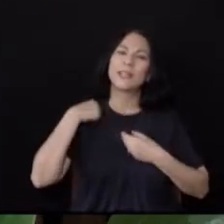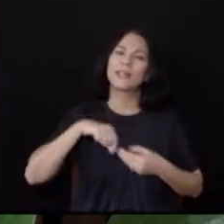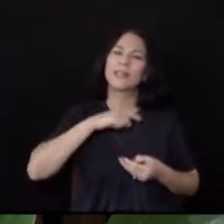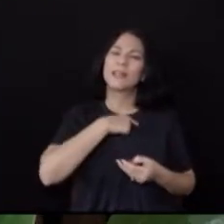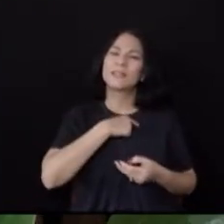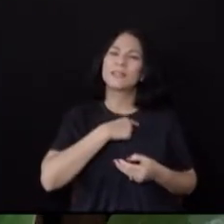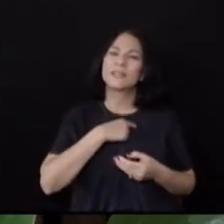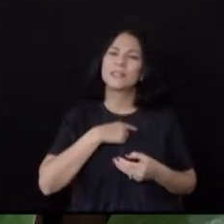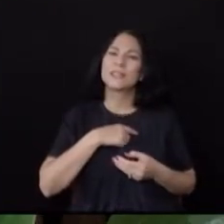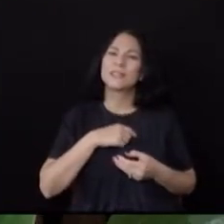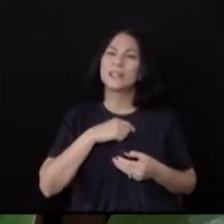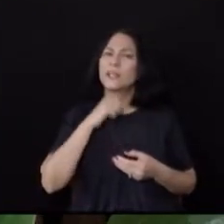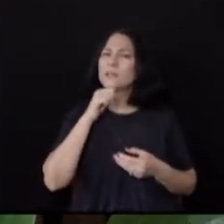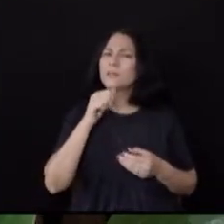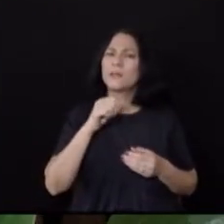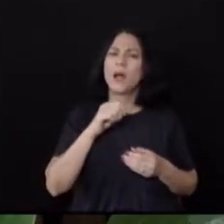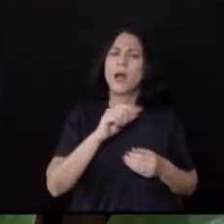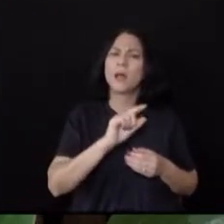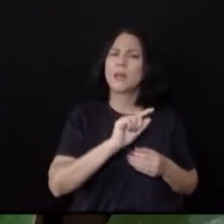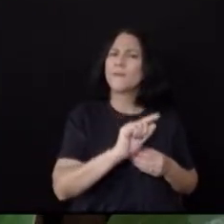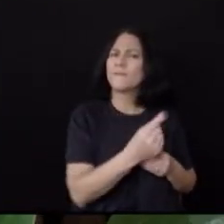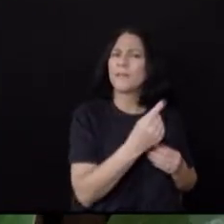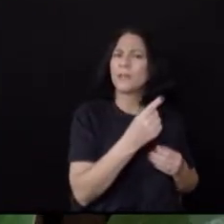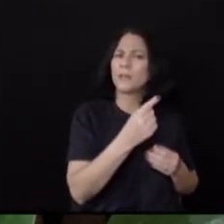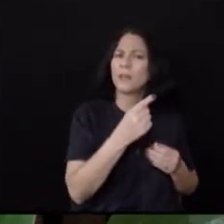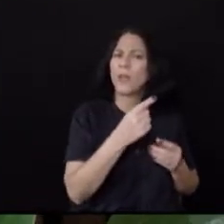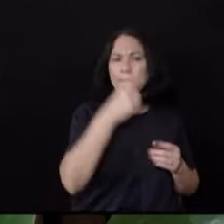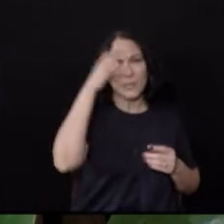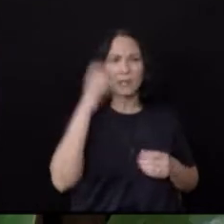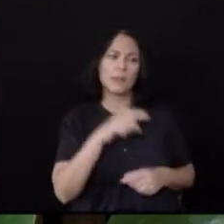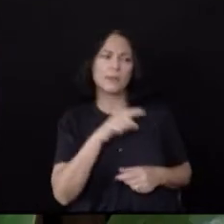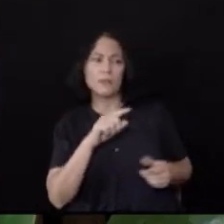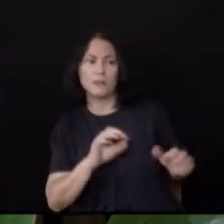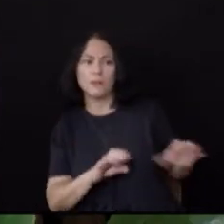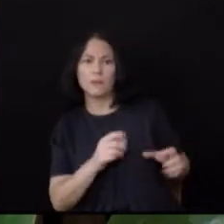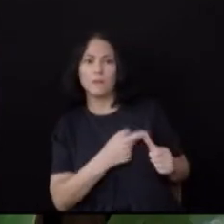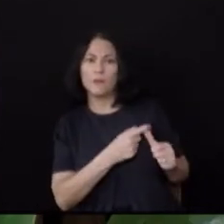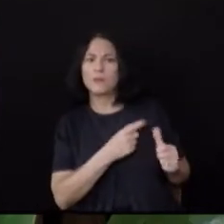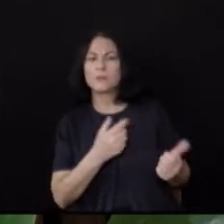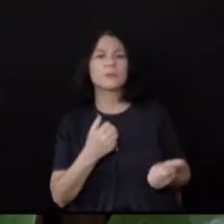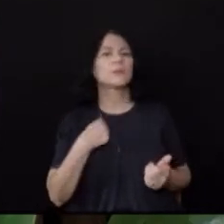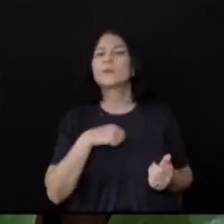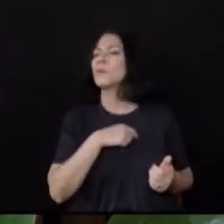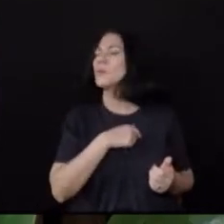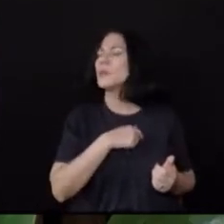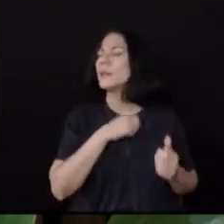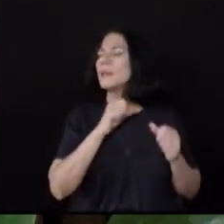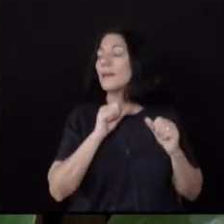We do not return abuse with abuse. That's one thing we definitely